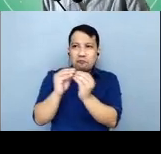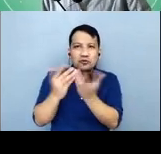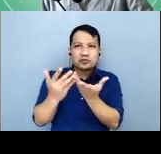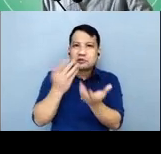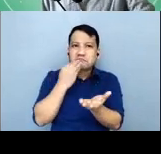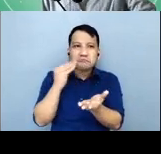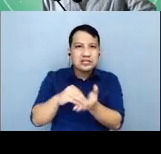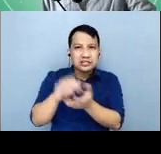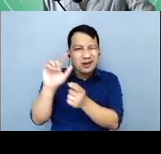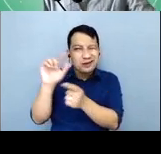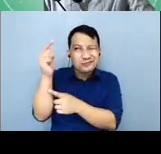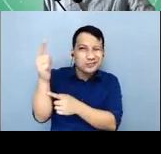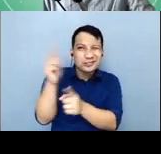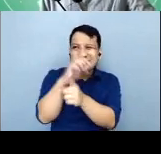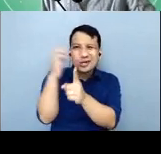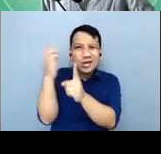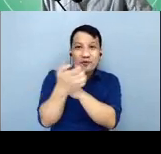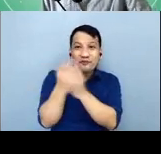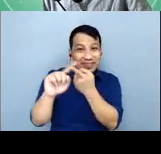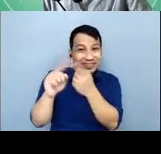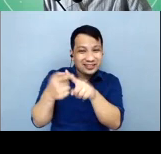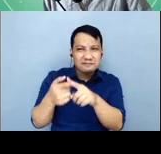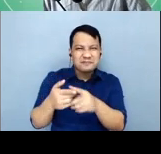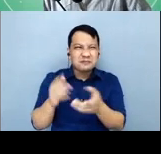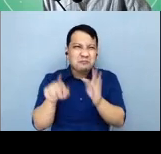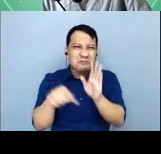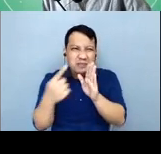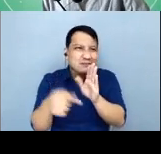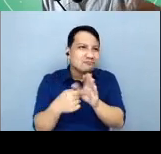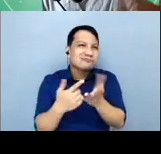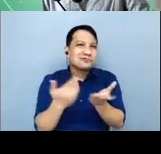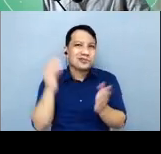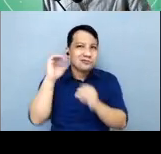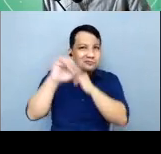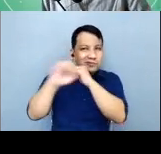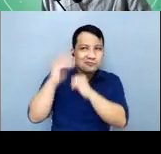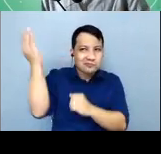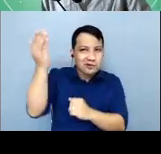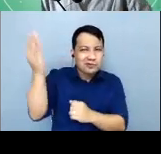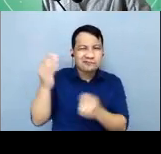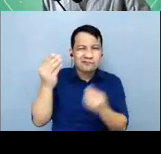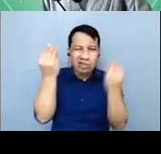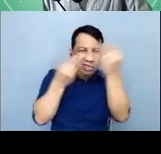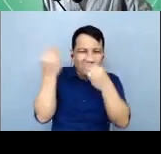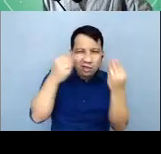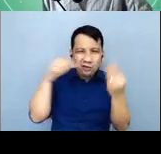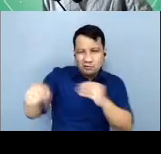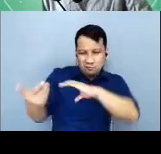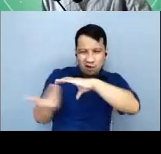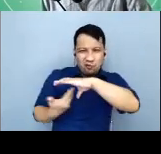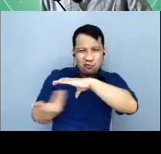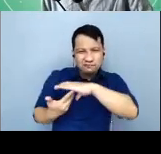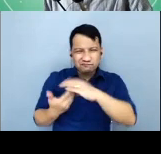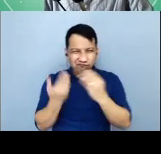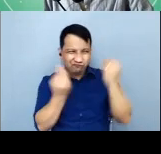messaging, to present and confuse or intentionally mislead consumers that